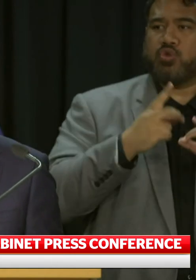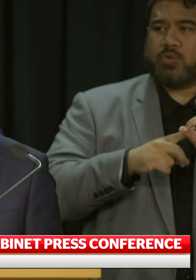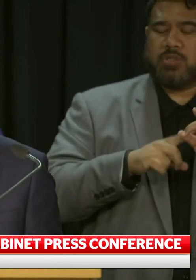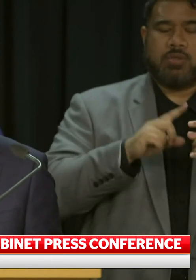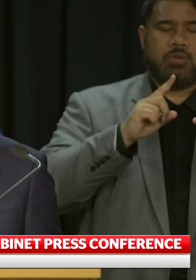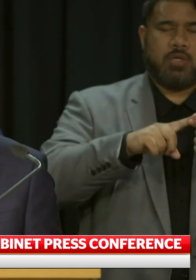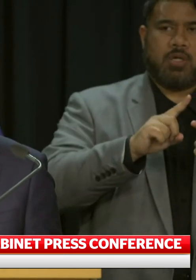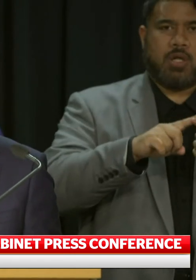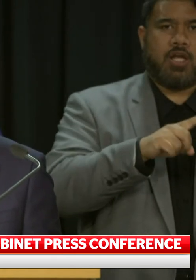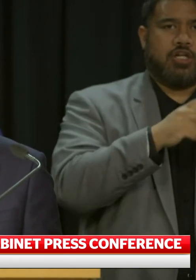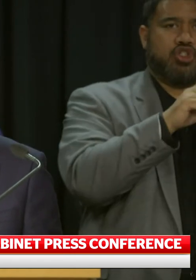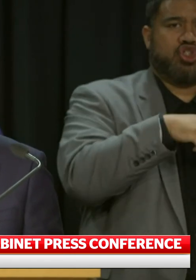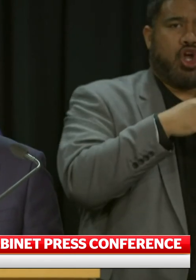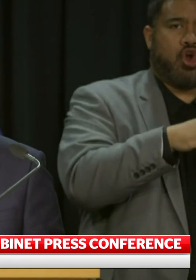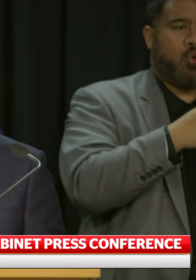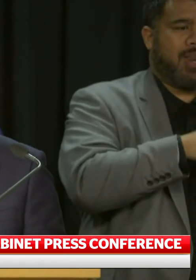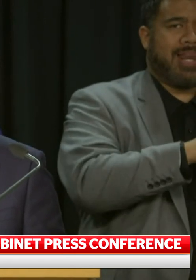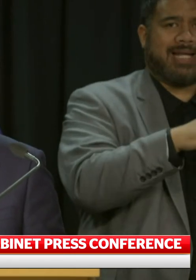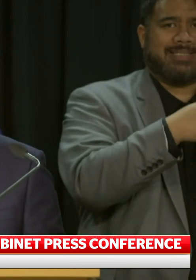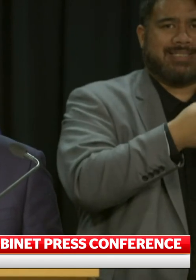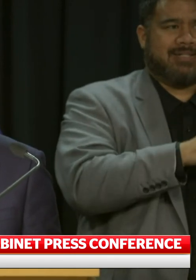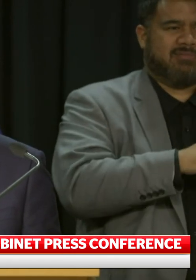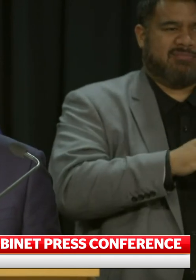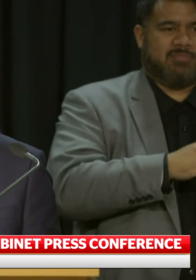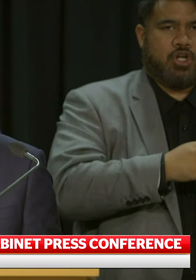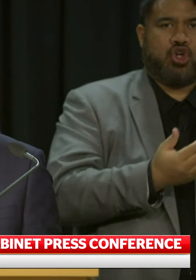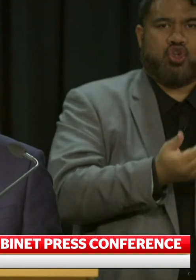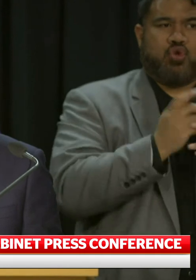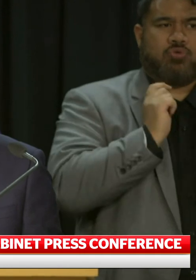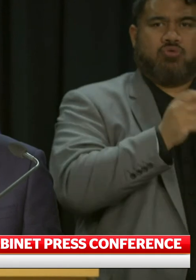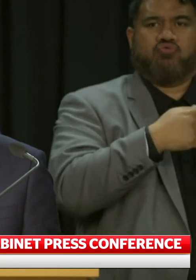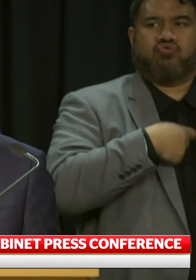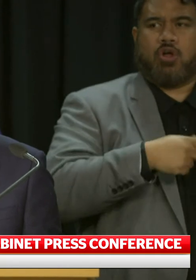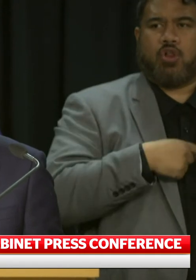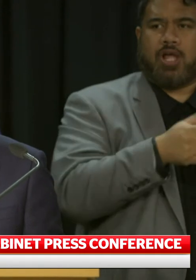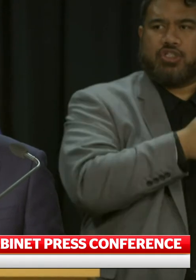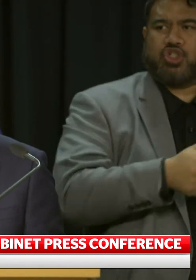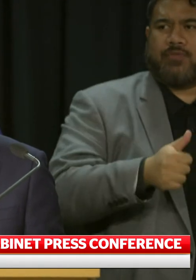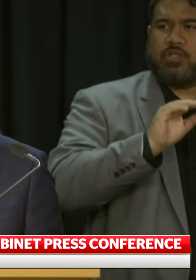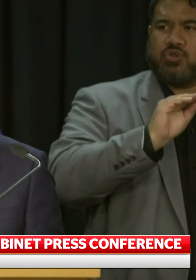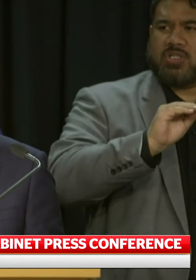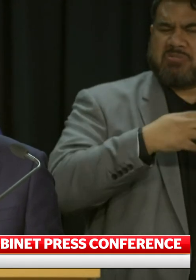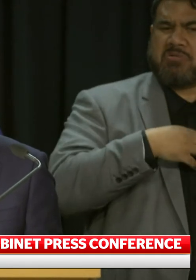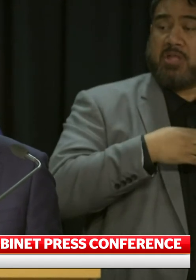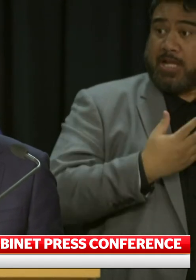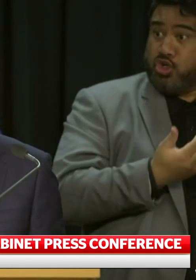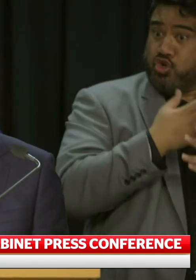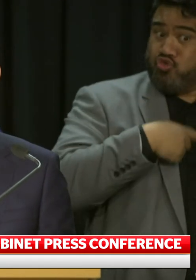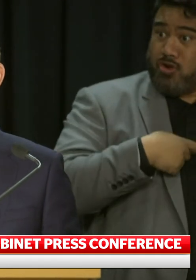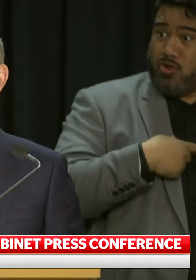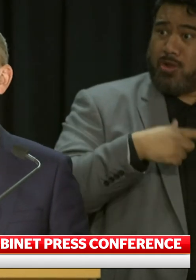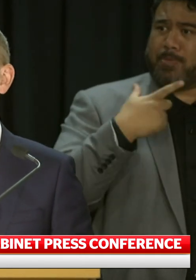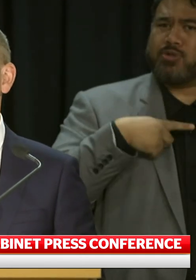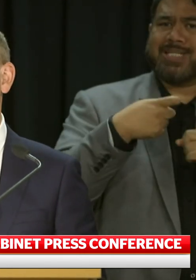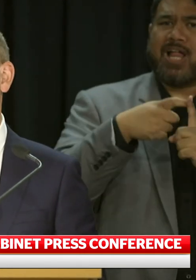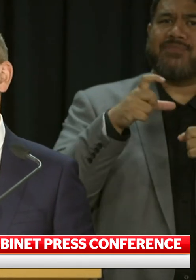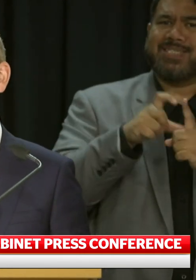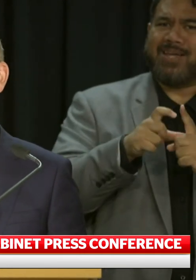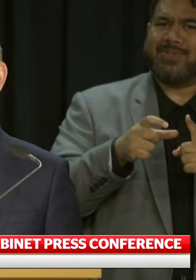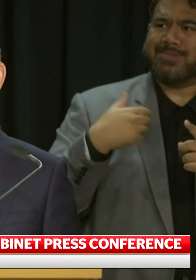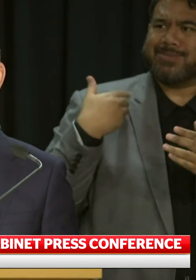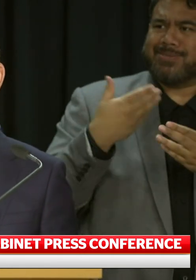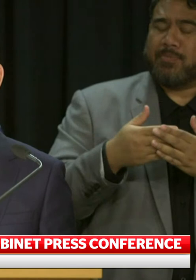associate education, is there a new associate education role that you have created? Because I think Calvin Davis is the only one. Yes. So she's